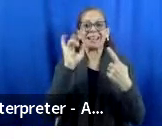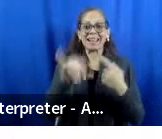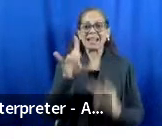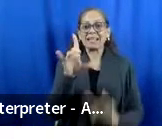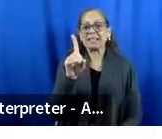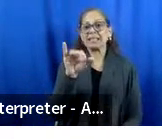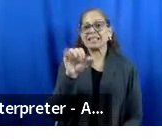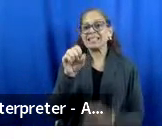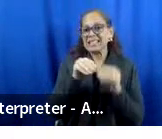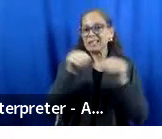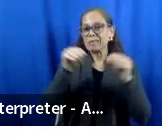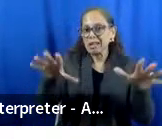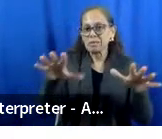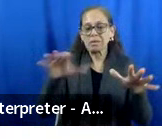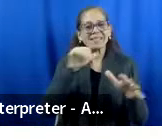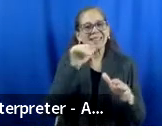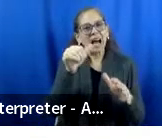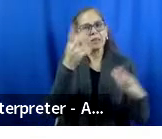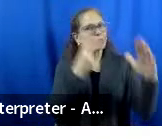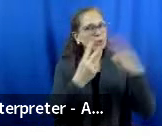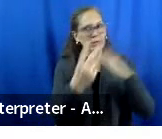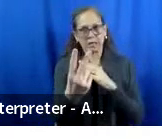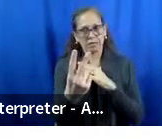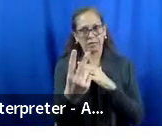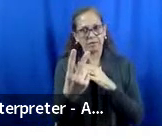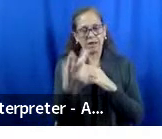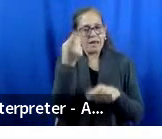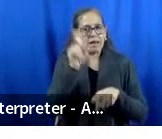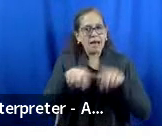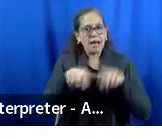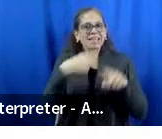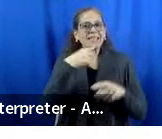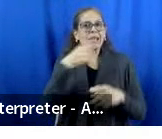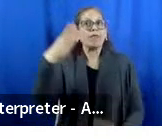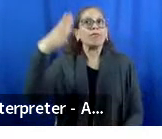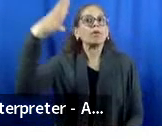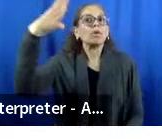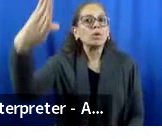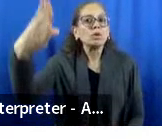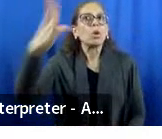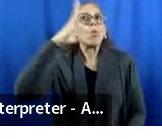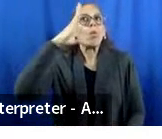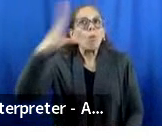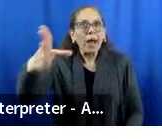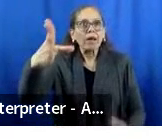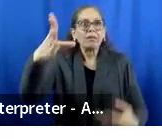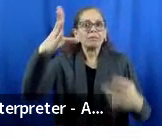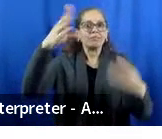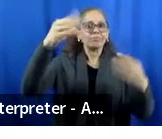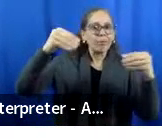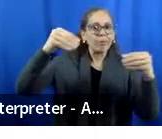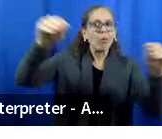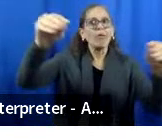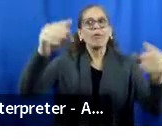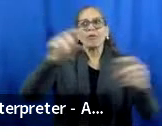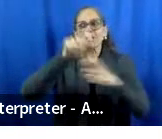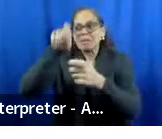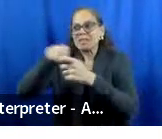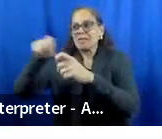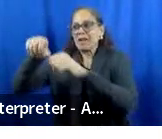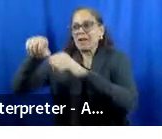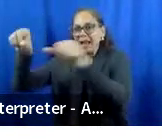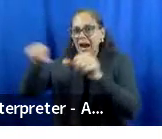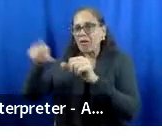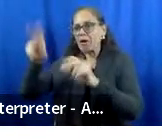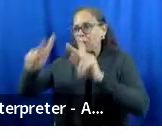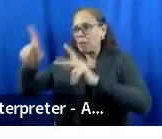Index, it's not predictive, so it's not able to tell us the future or predict outcomes from specific neighborhood or development